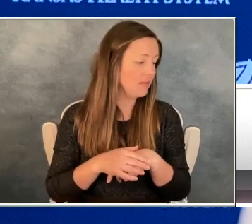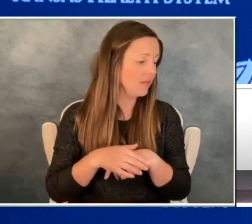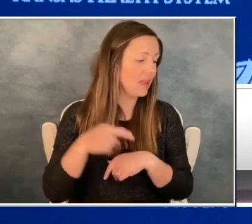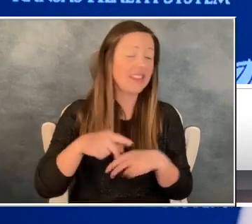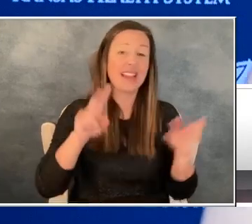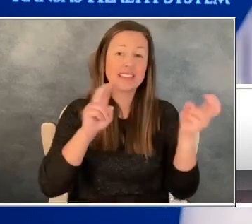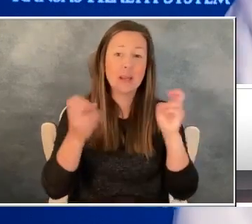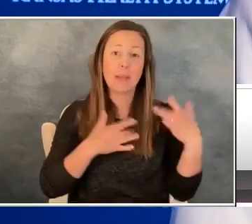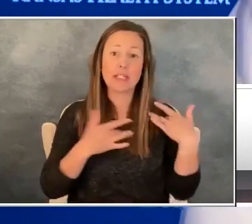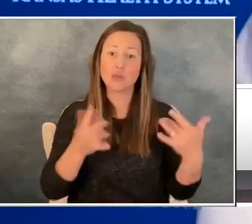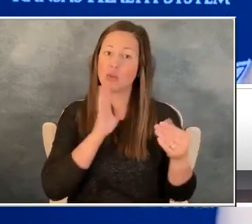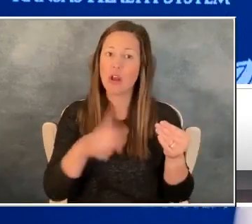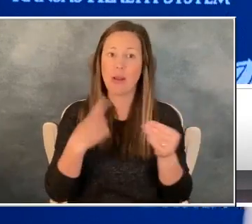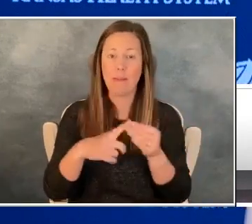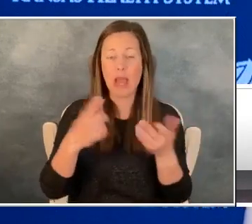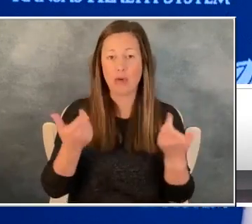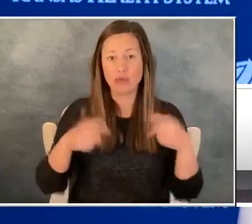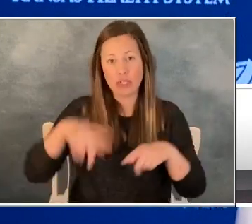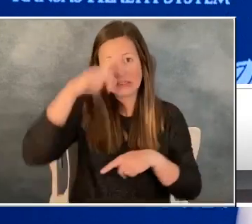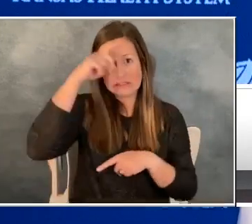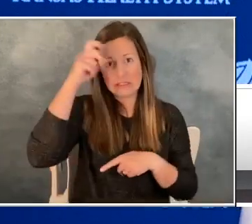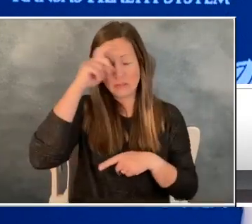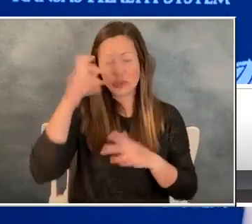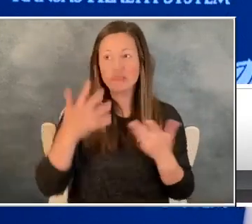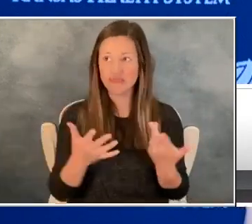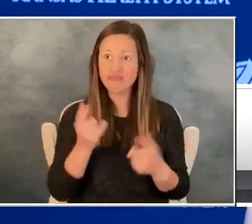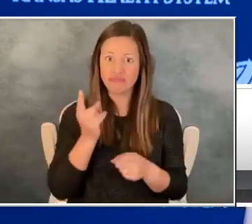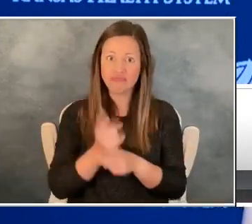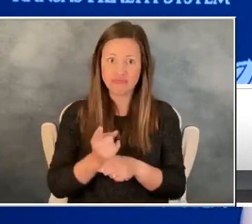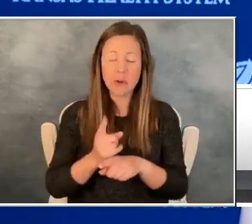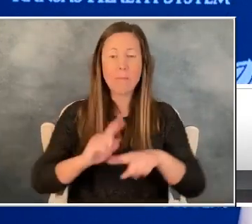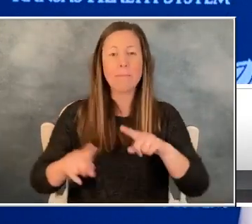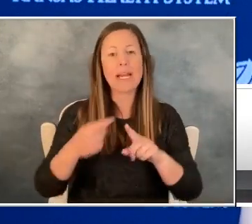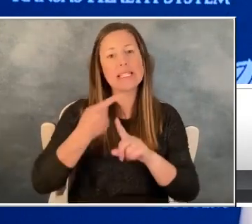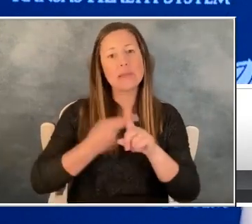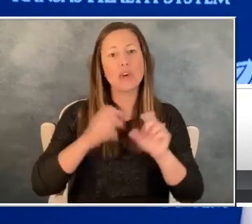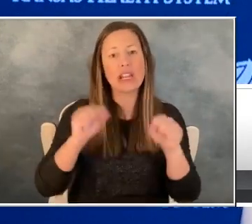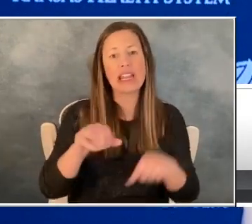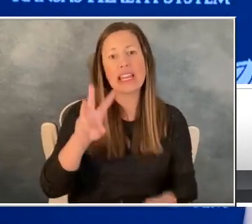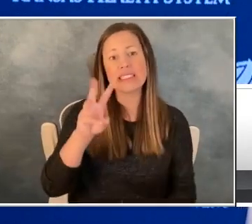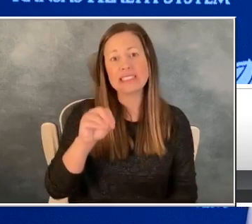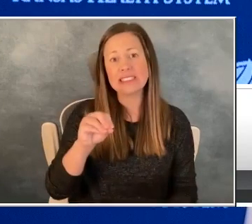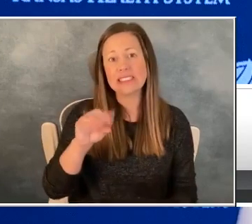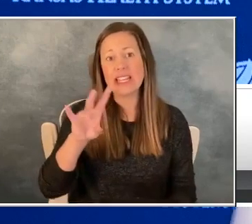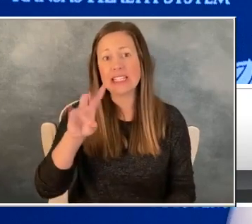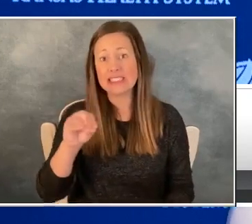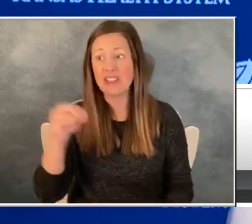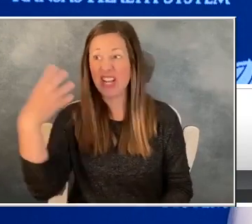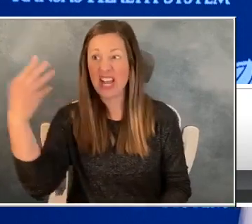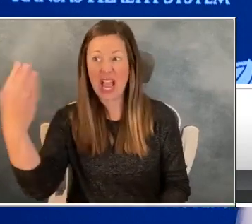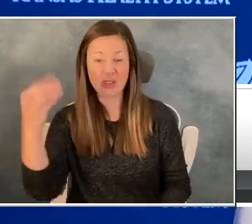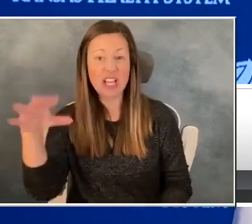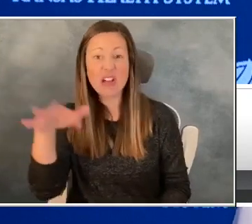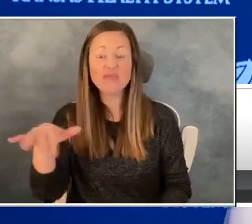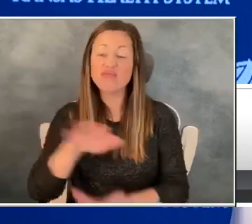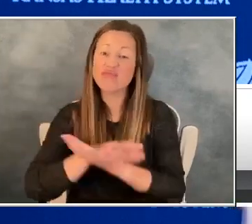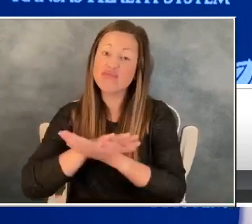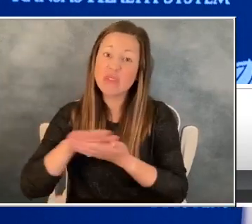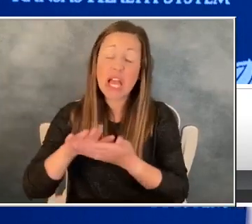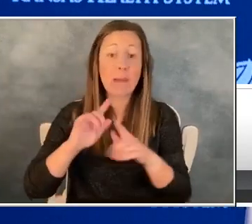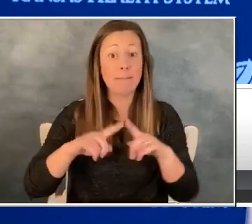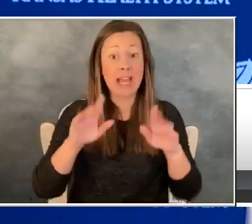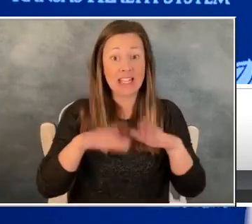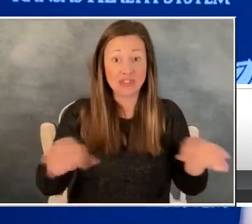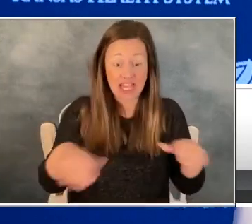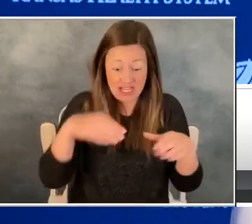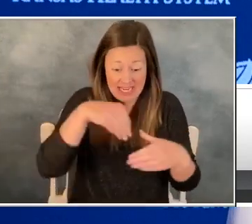the summertime, and rightfully so, but temperatures can be 60 or 70 degrees outside, and a child still can suffer from a